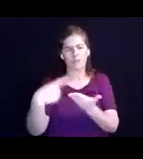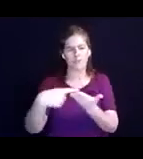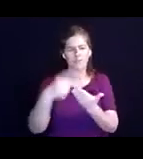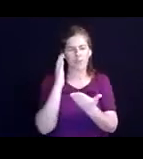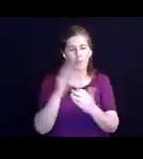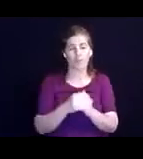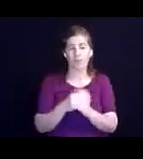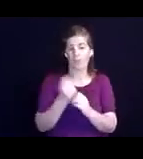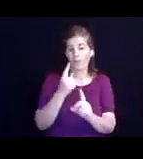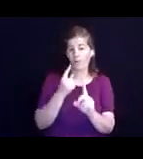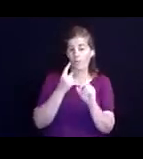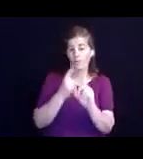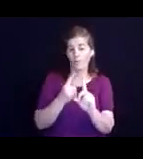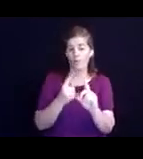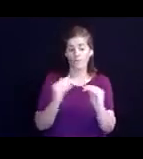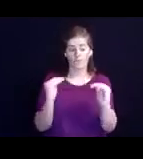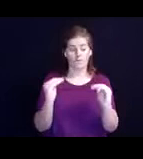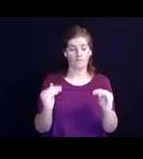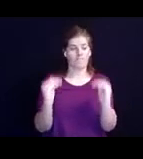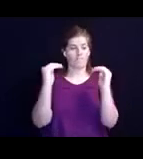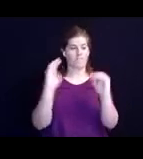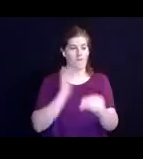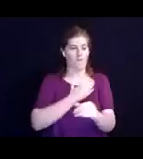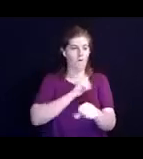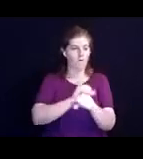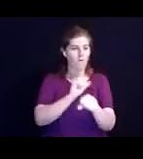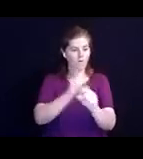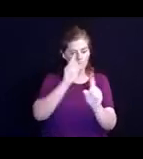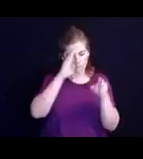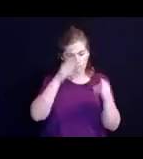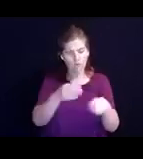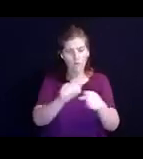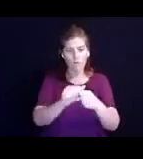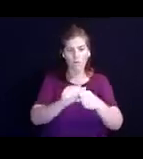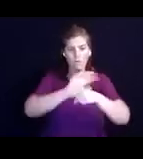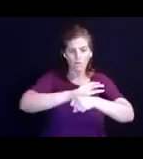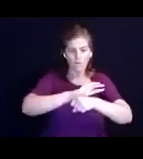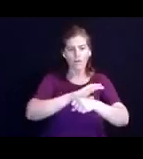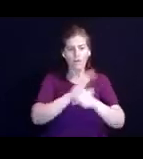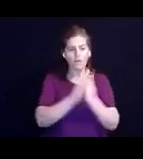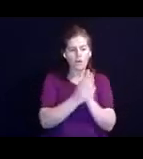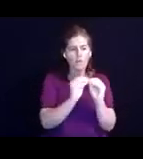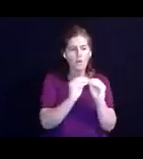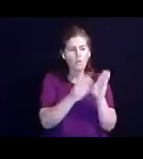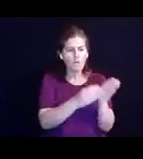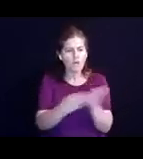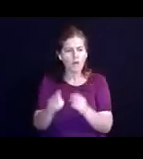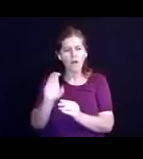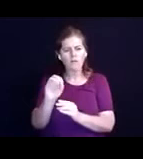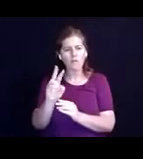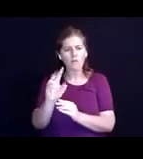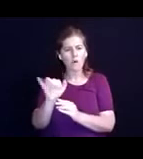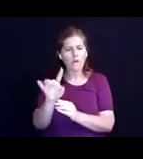The goal is to advance our work in COVID-19 and to be more prepared for COVID-19, to face